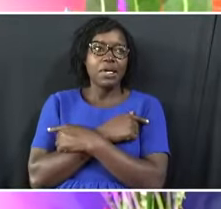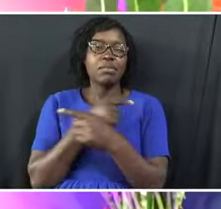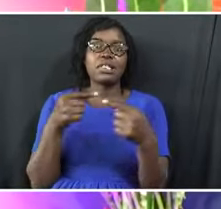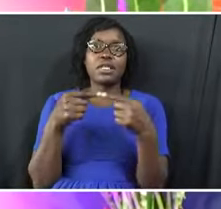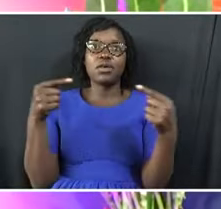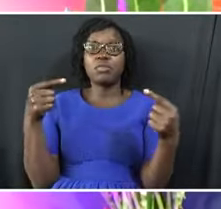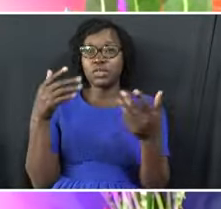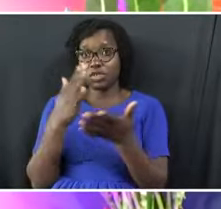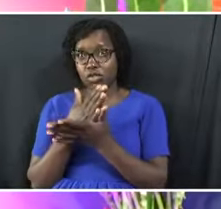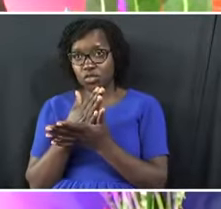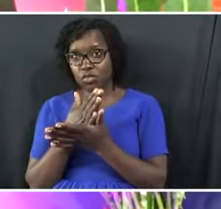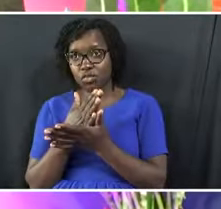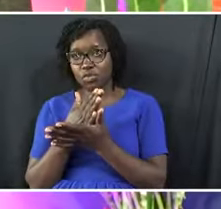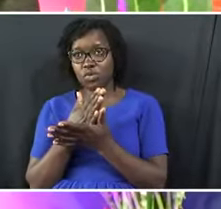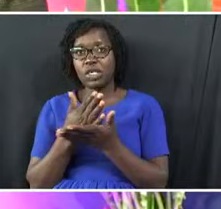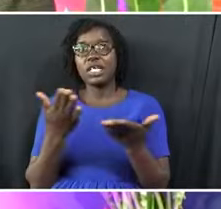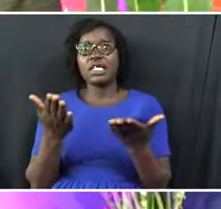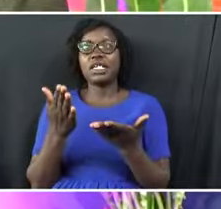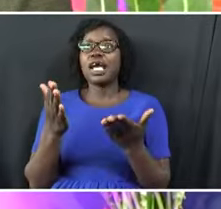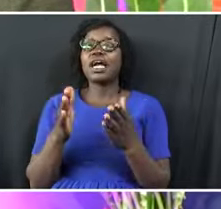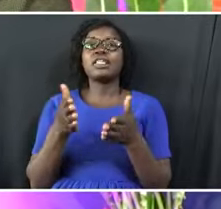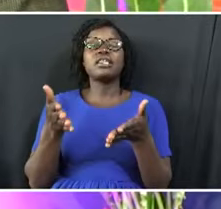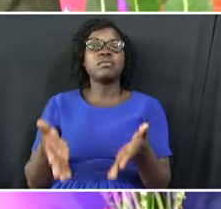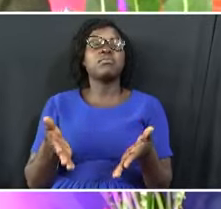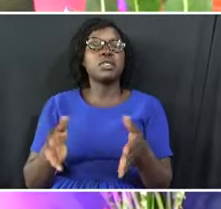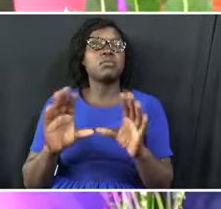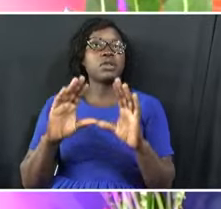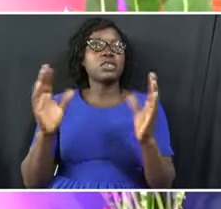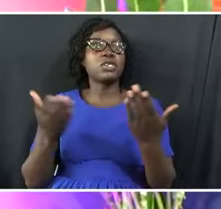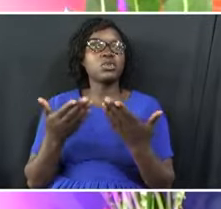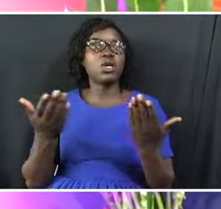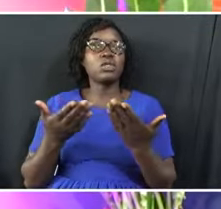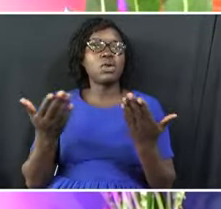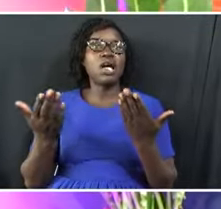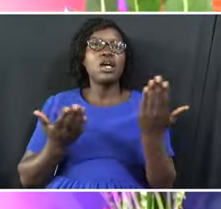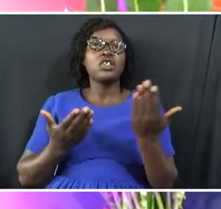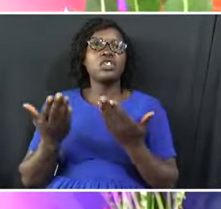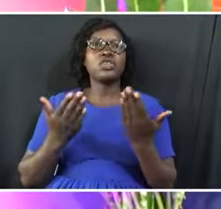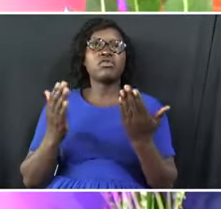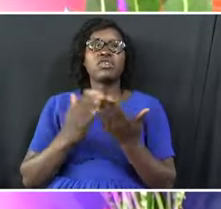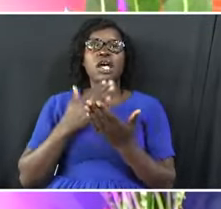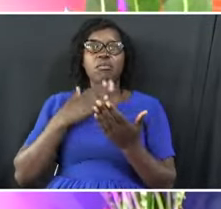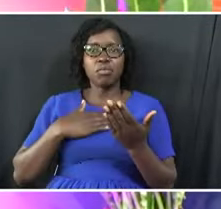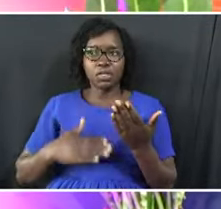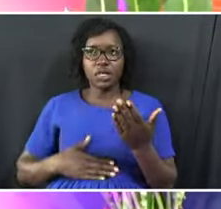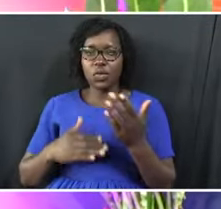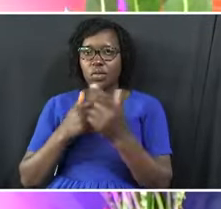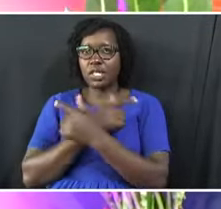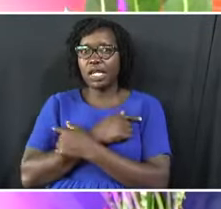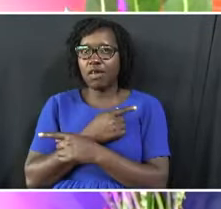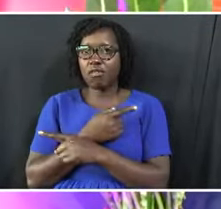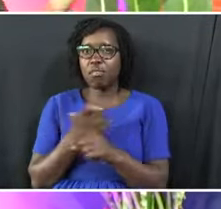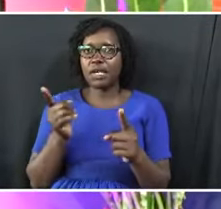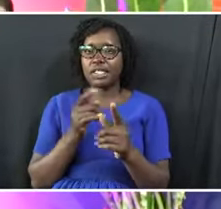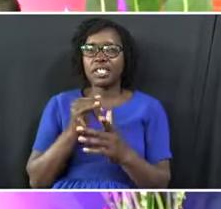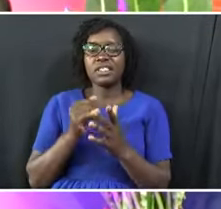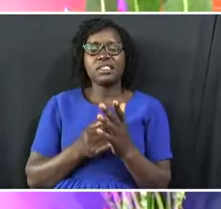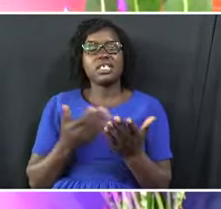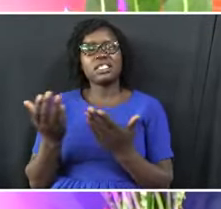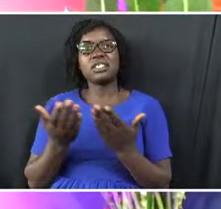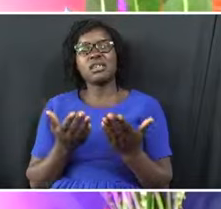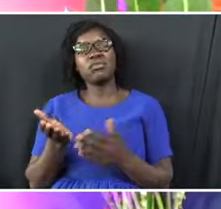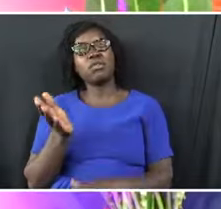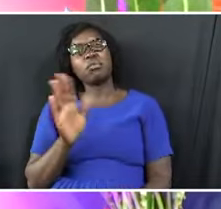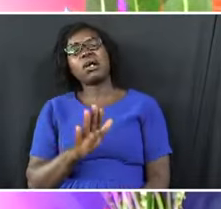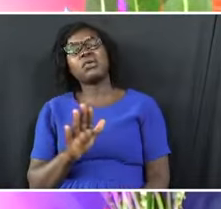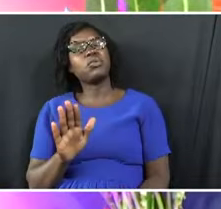is true in this particular present world, whereby you can serve somebody with love, but they will just serve you back